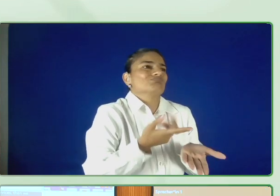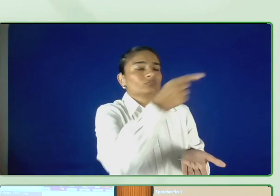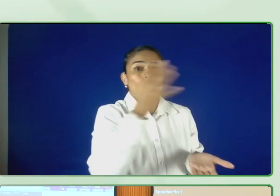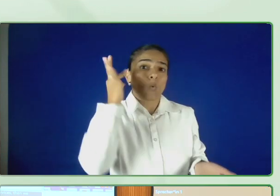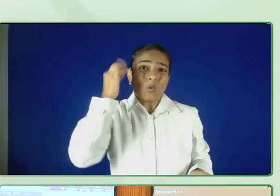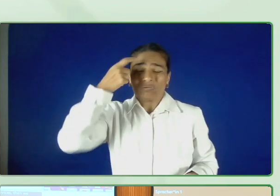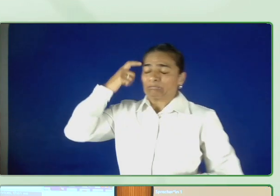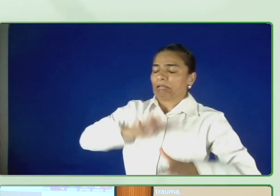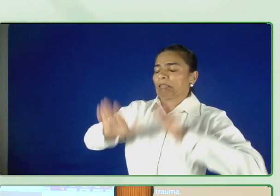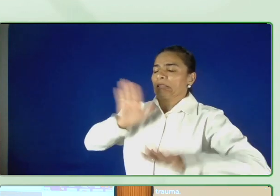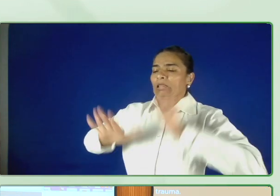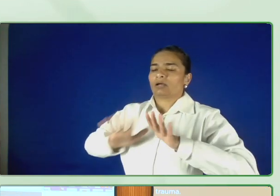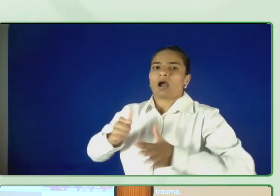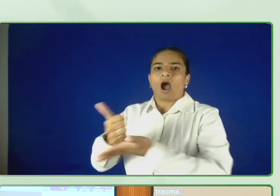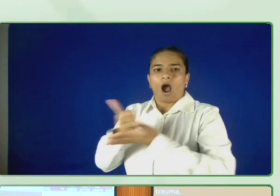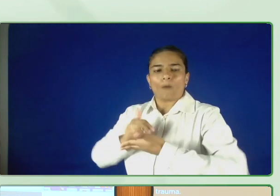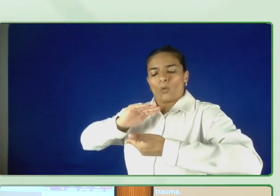We use